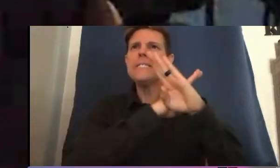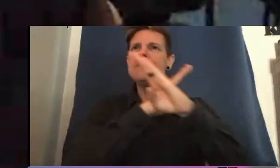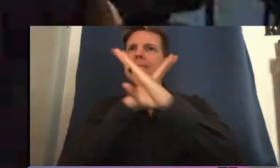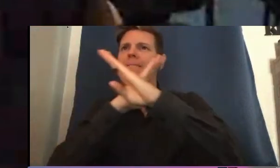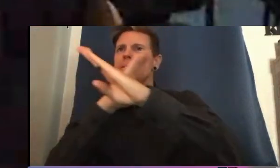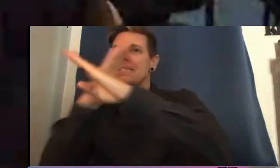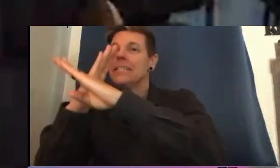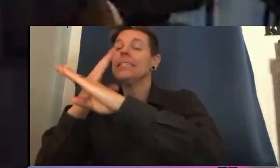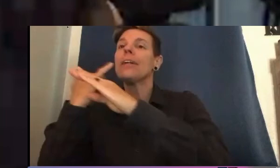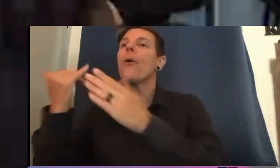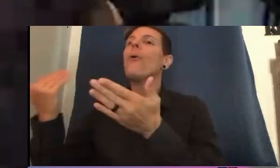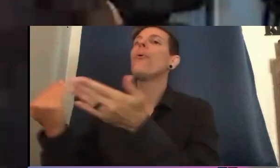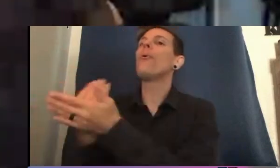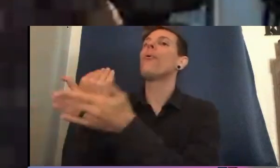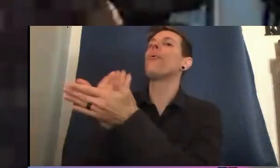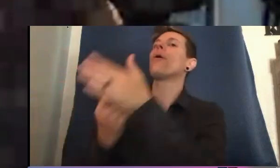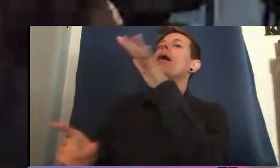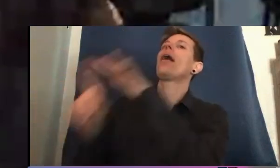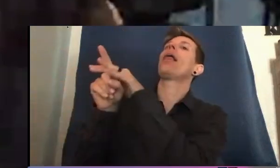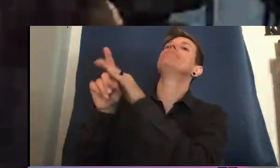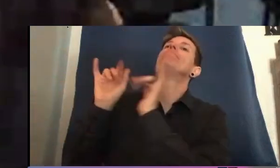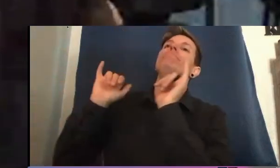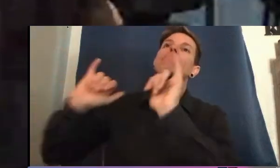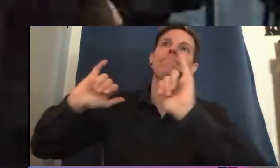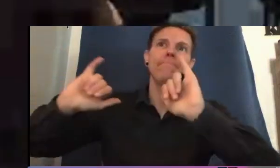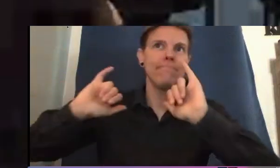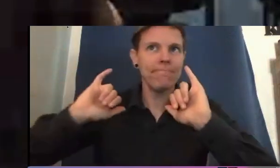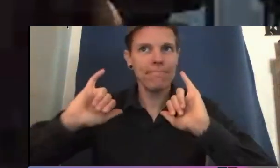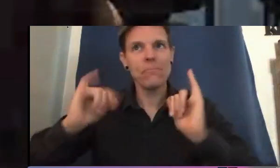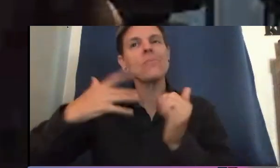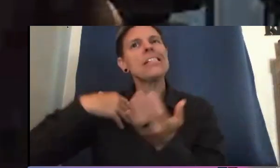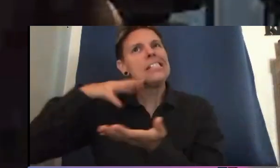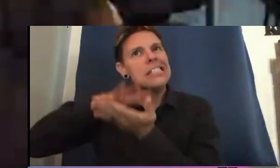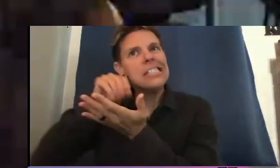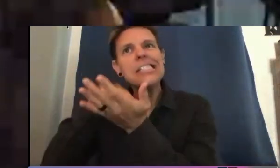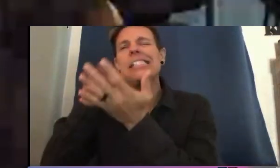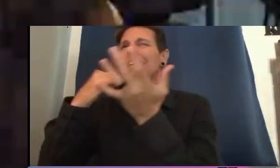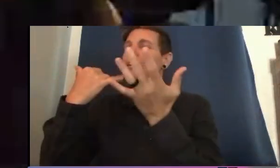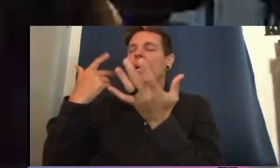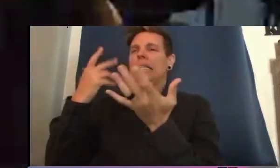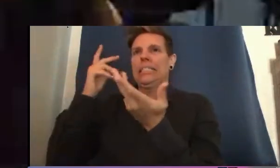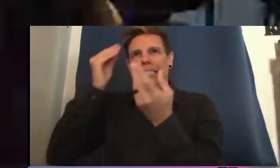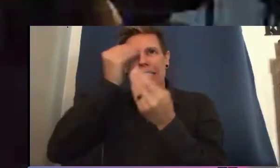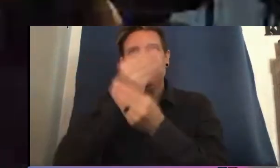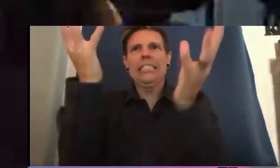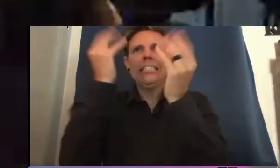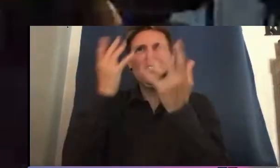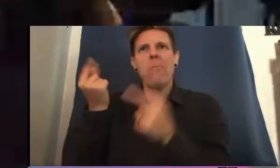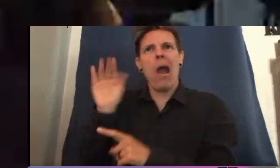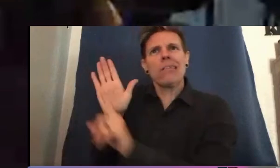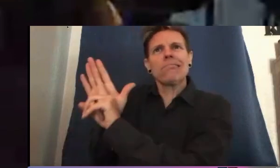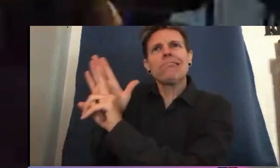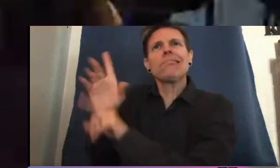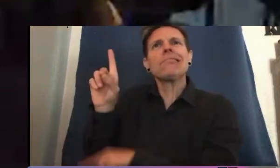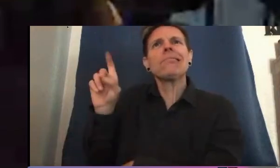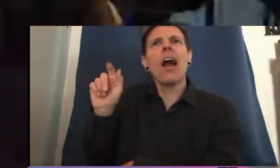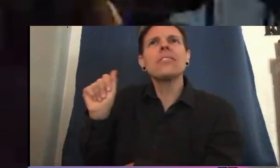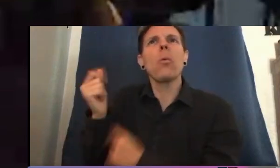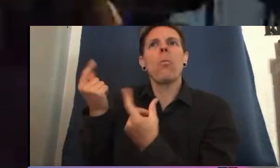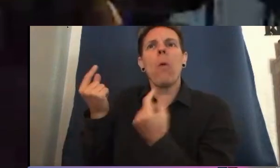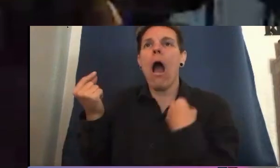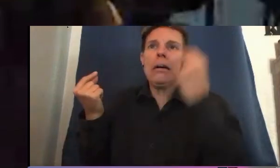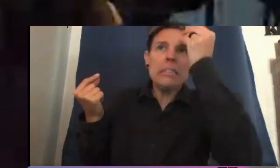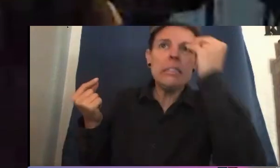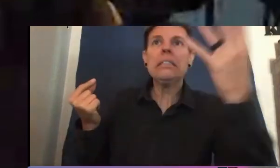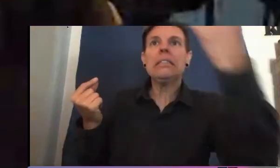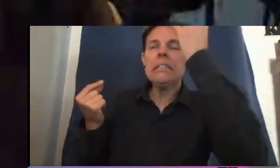learn, and we provide that information as quickly as possible as we have that available,